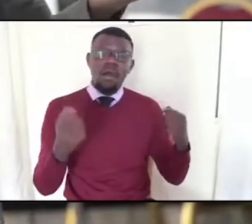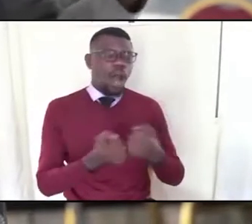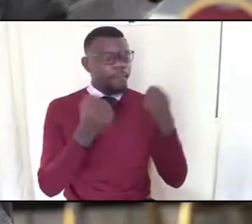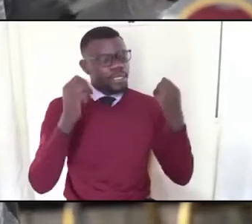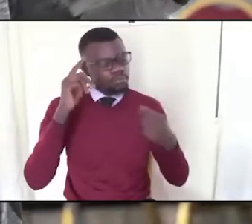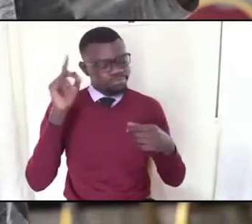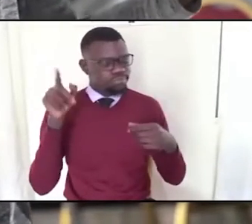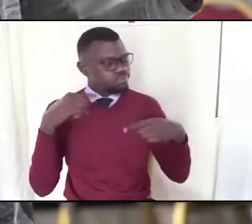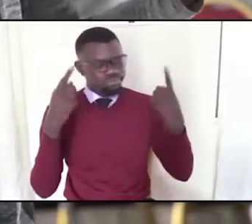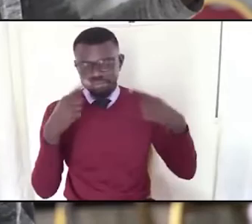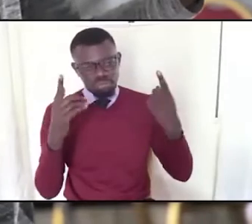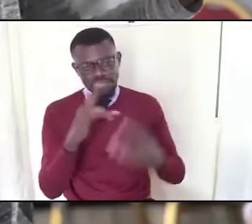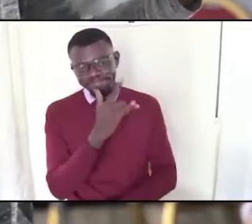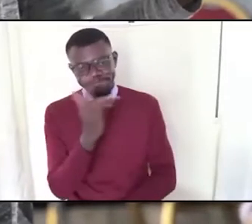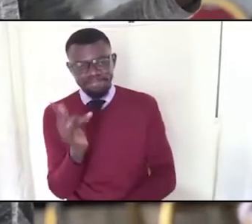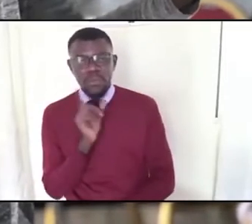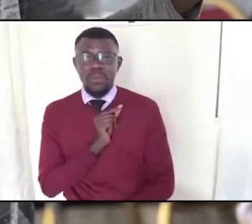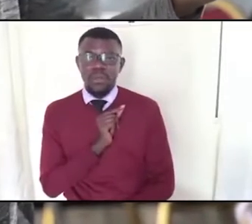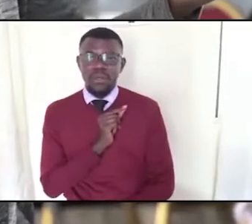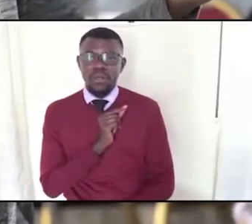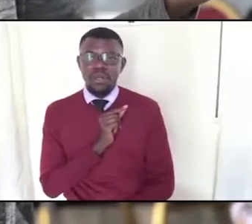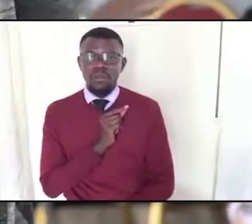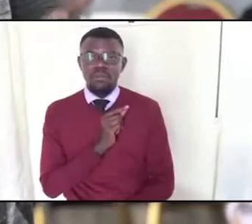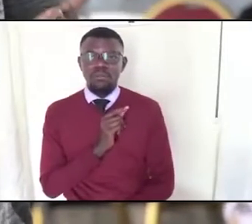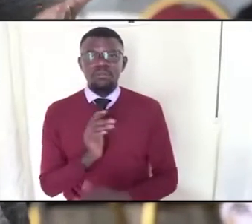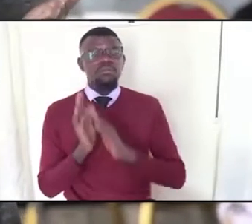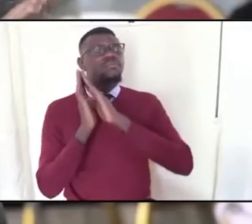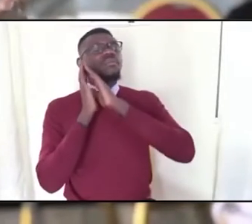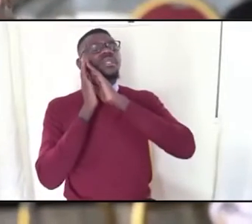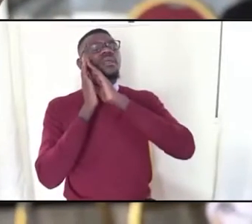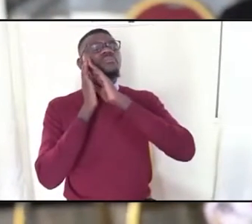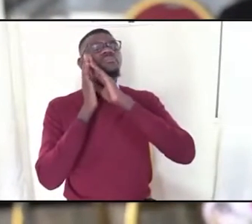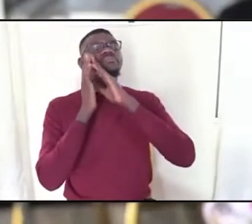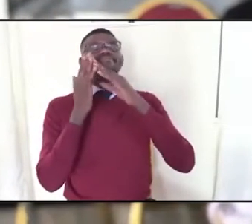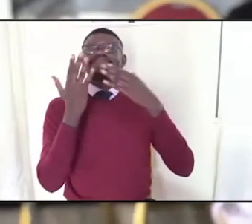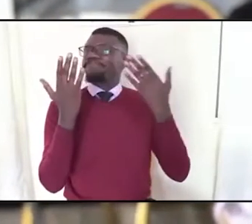And so she was left at the couch, sleeping helplessly.